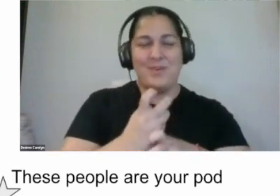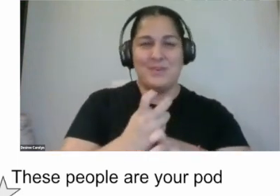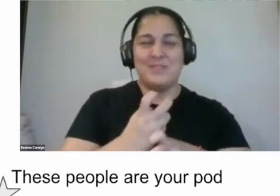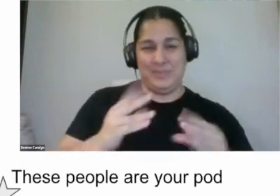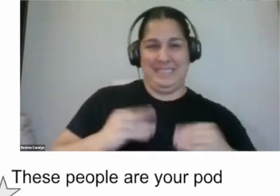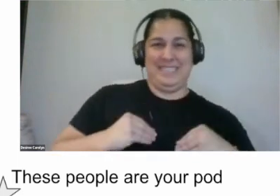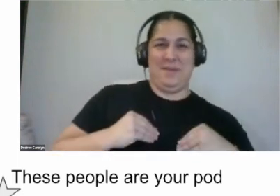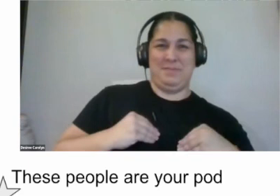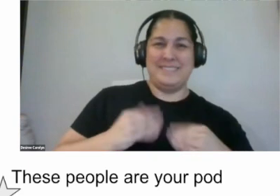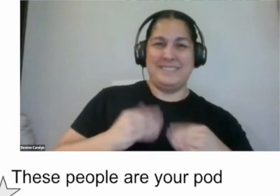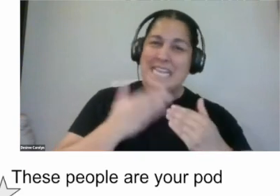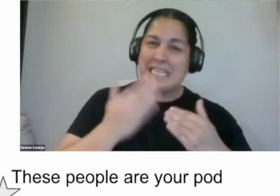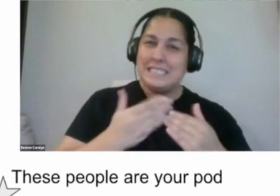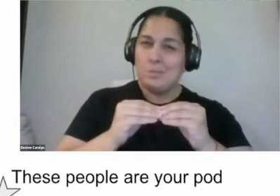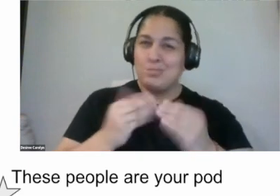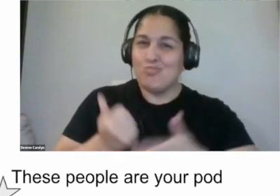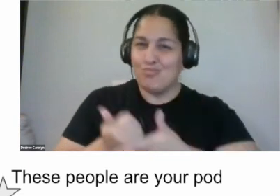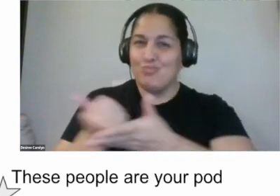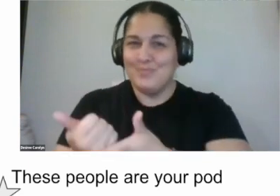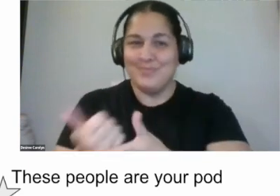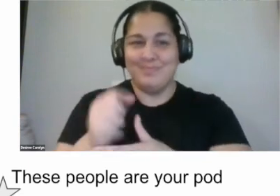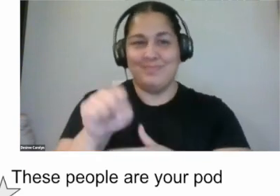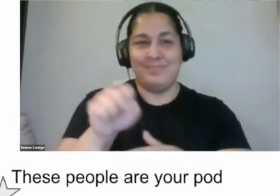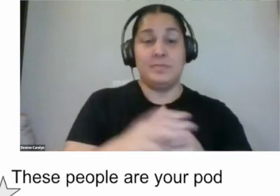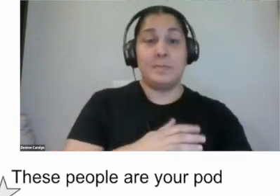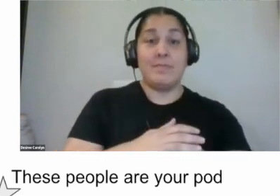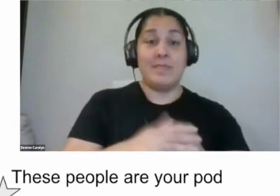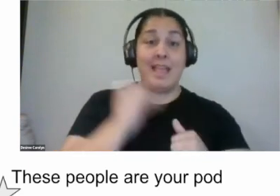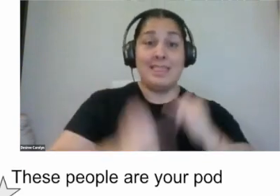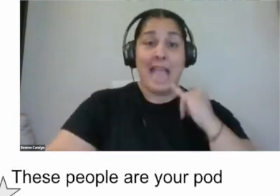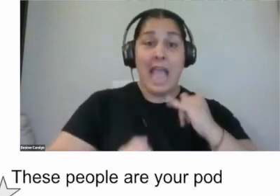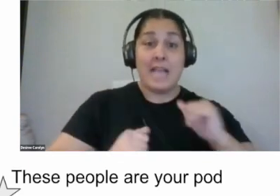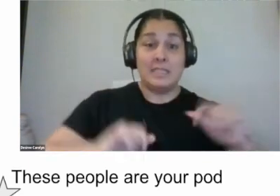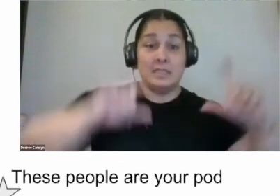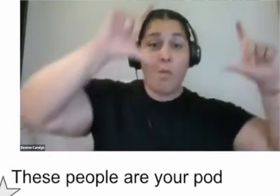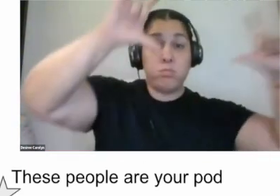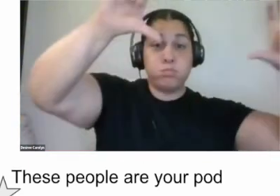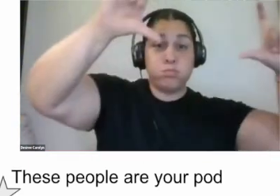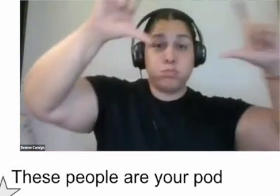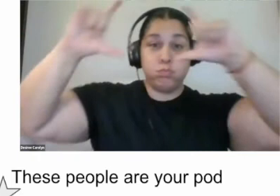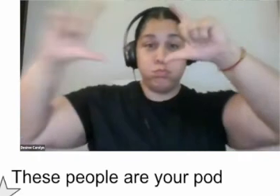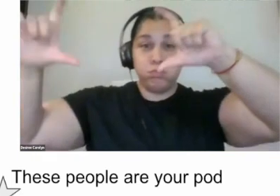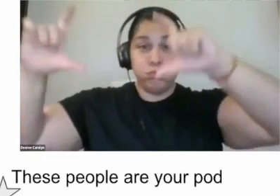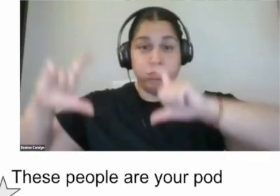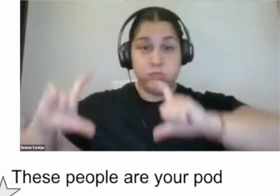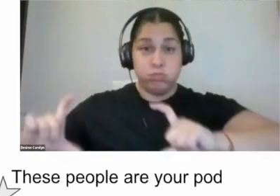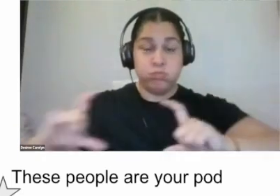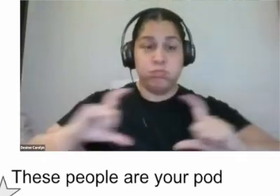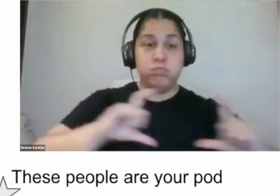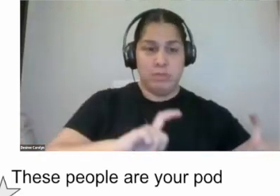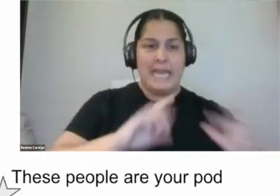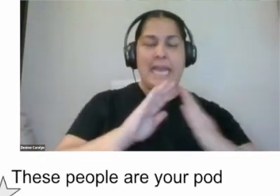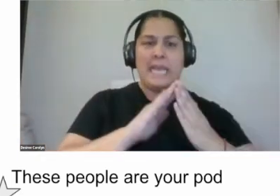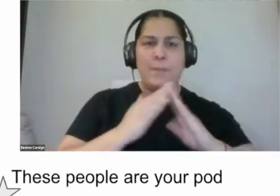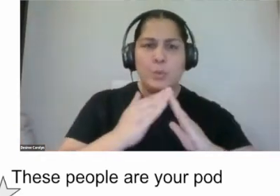And last but not least, you identify in the big circles on the very outside communities,